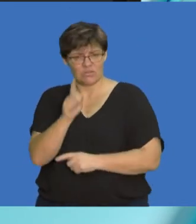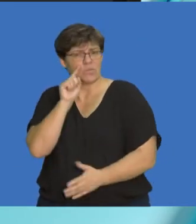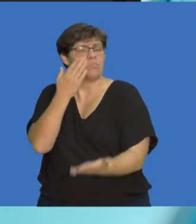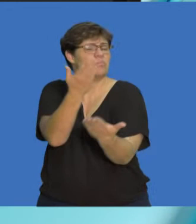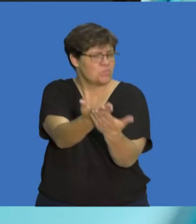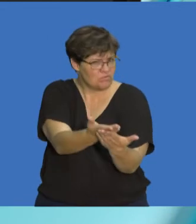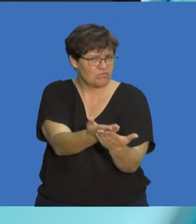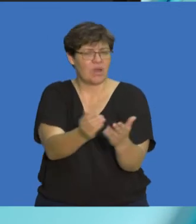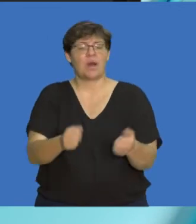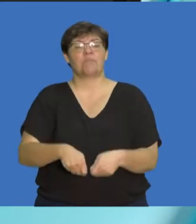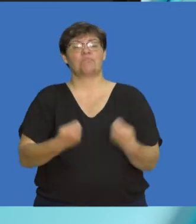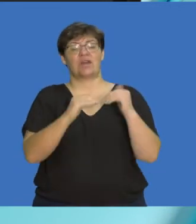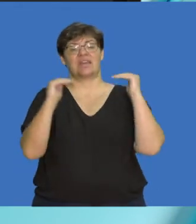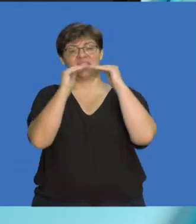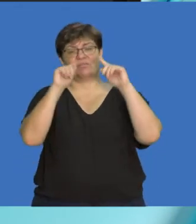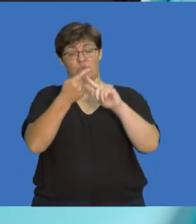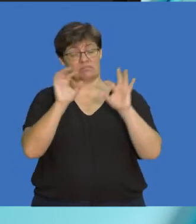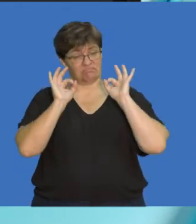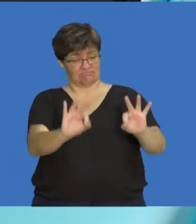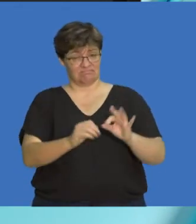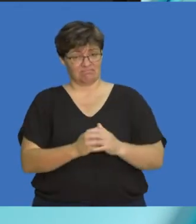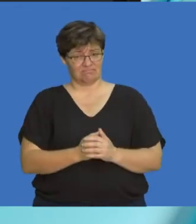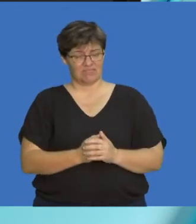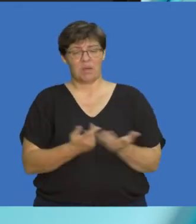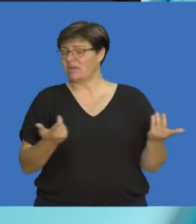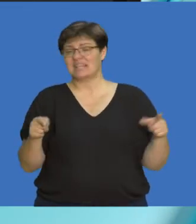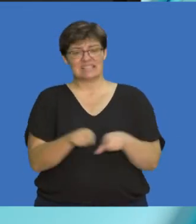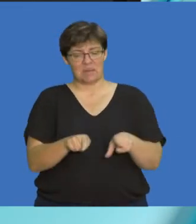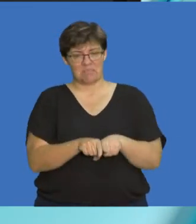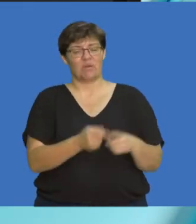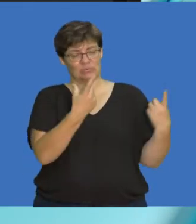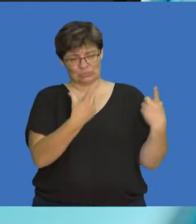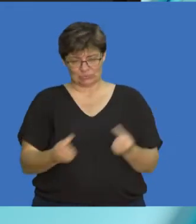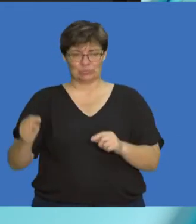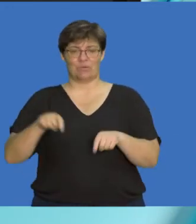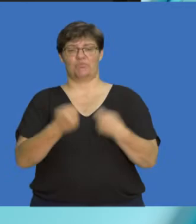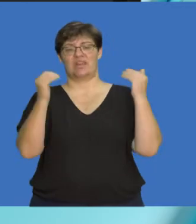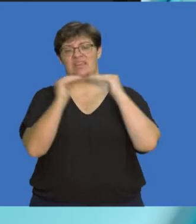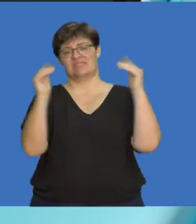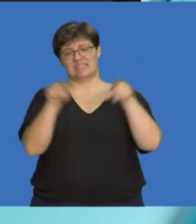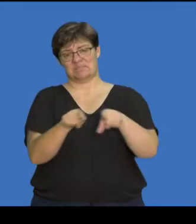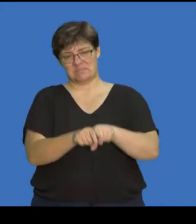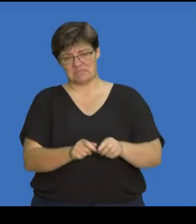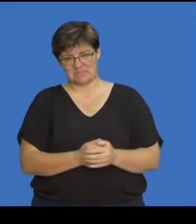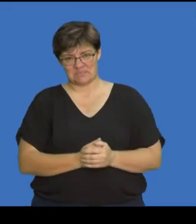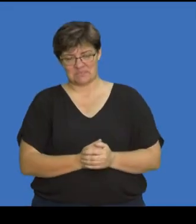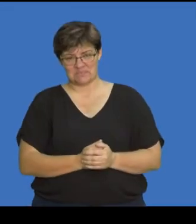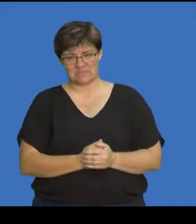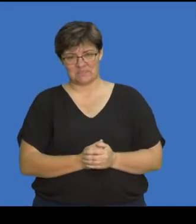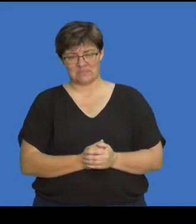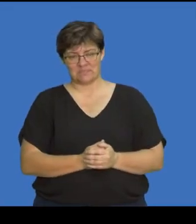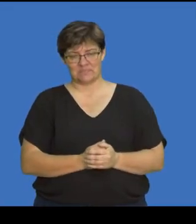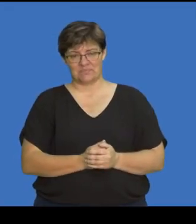the break-even point to be correct. It's nothing else but doing the break-even point. Okay, so here we